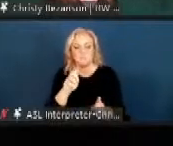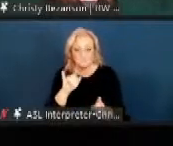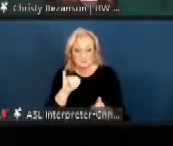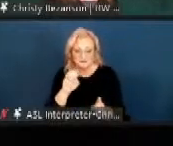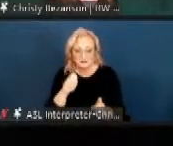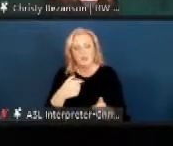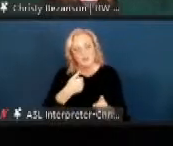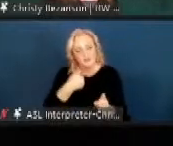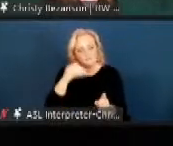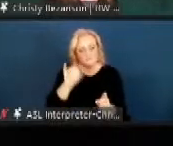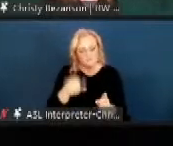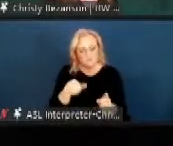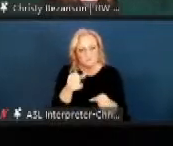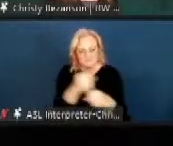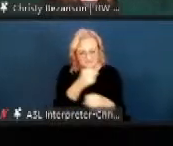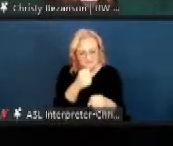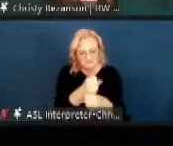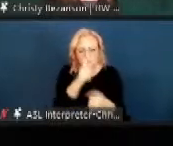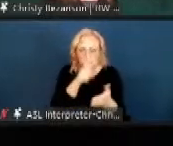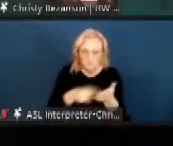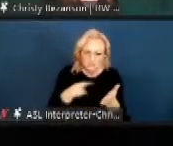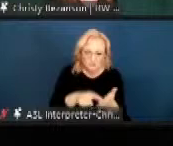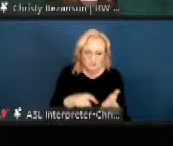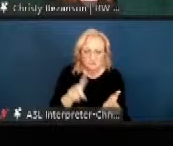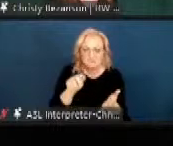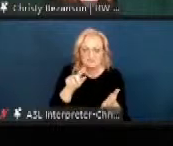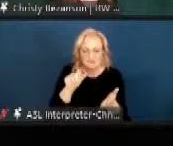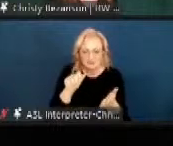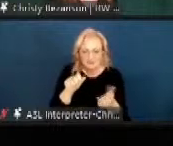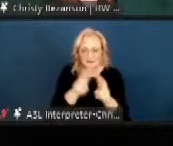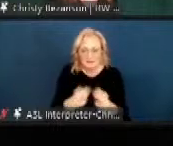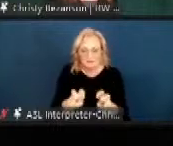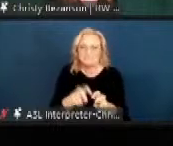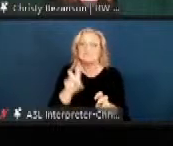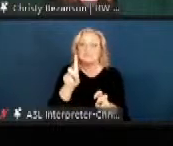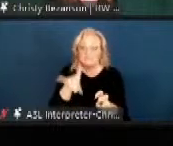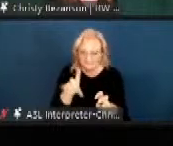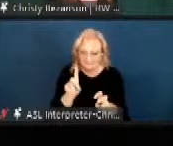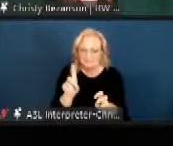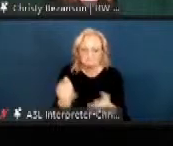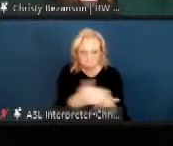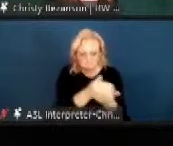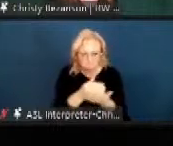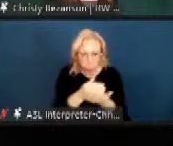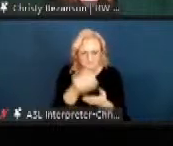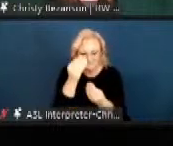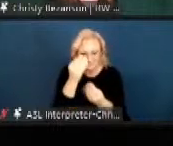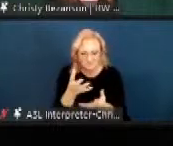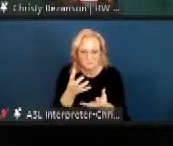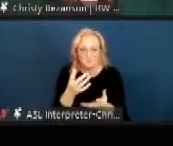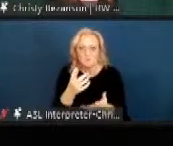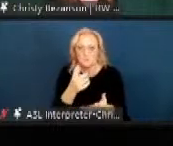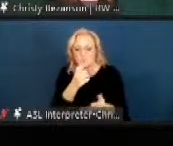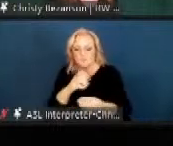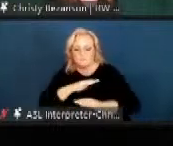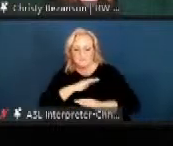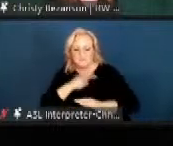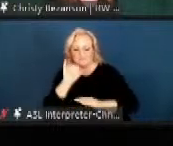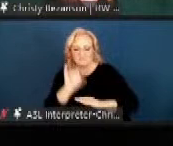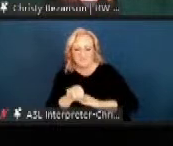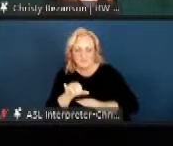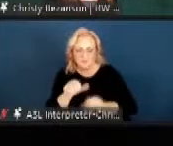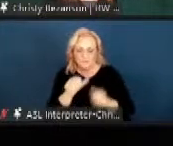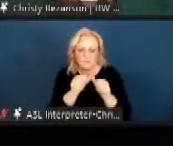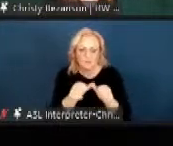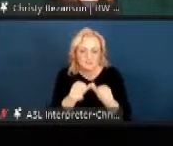And research and data analysis did do an analysis of individuals that met the HUD definition of chronically